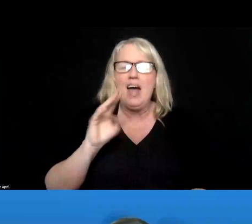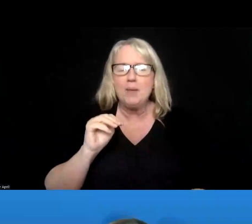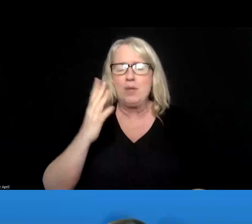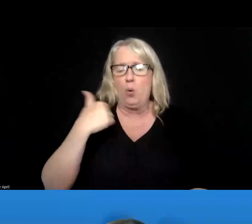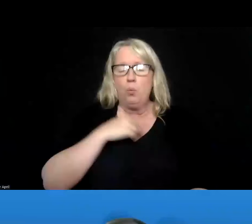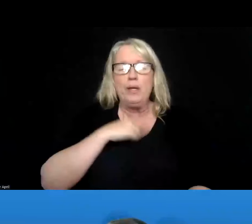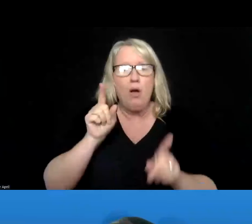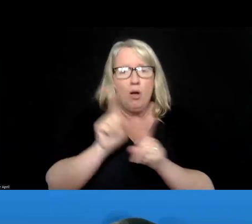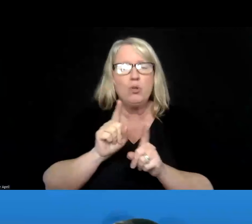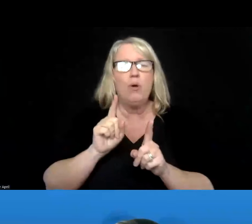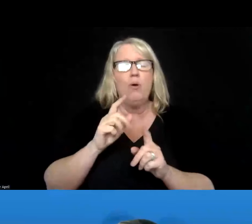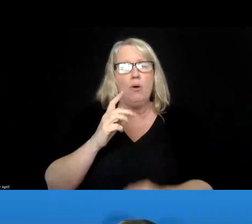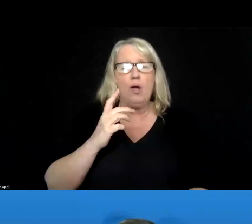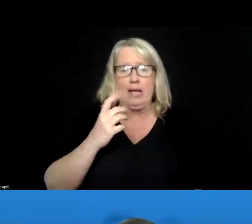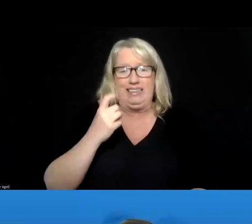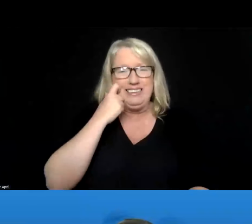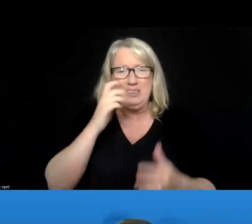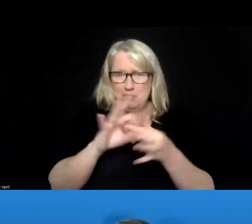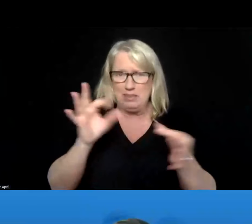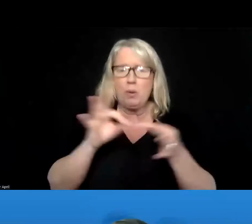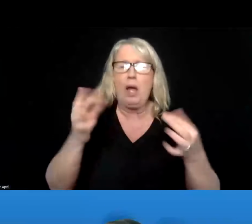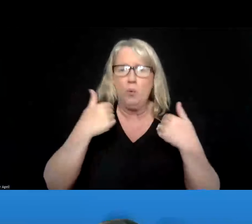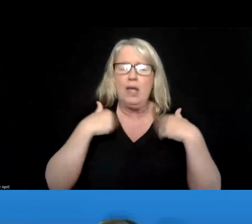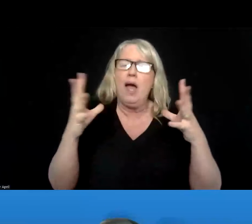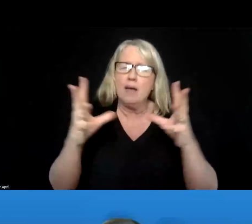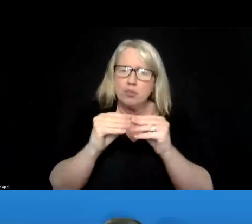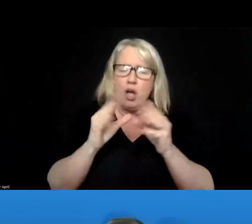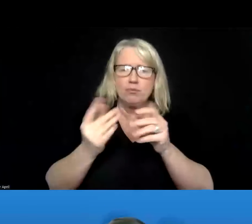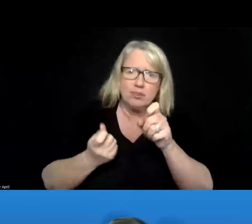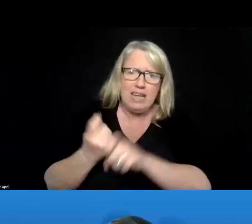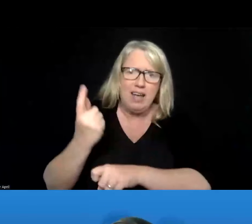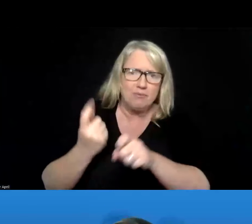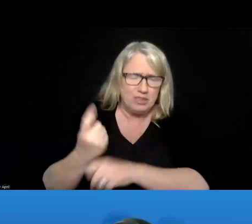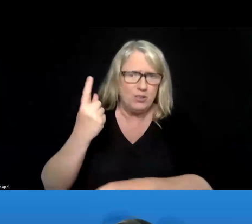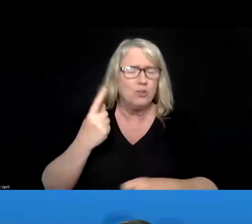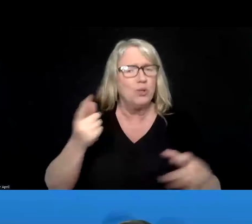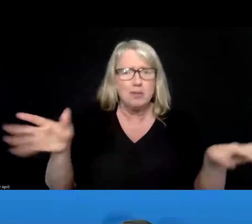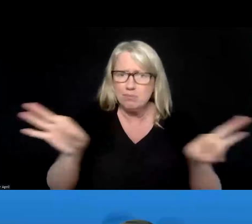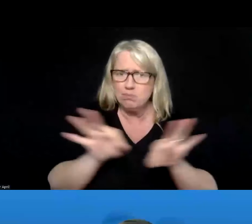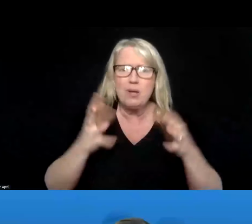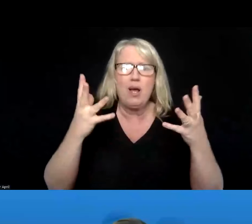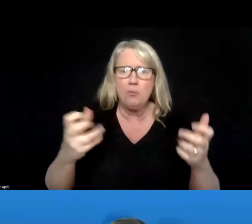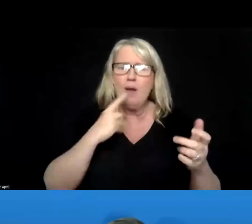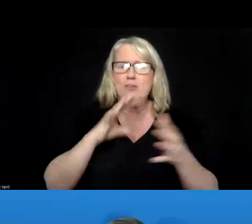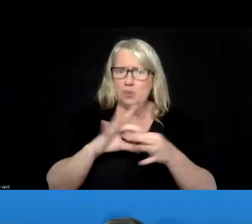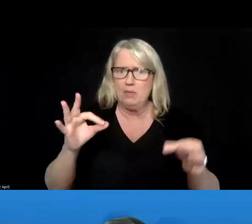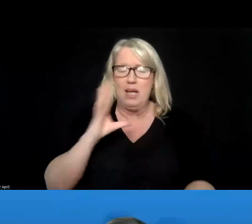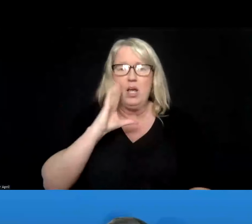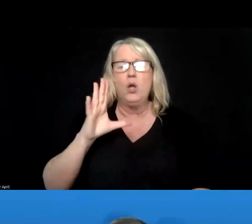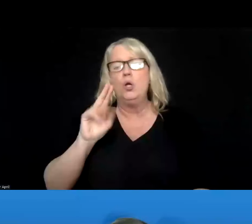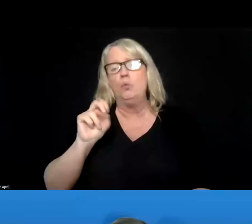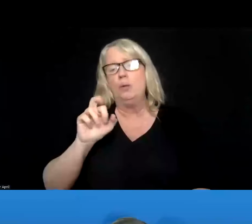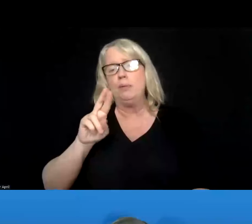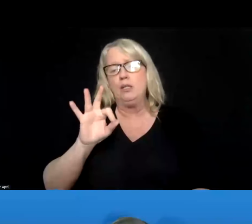We also have, like I mentioned, have a conference every year, and I want to make sure to mention it because it will be in Norfolk, Virginia